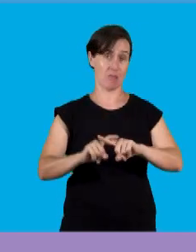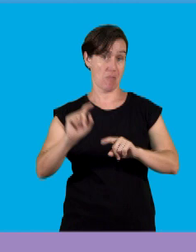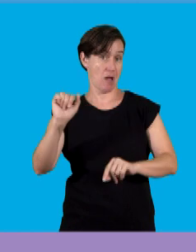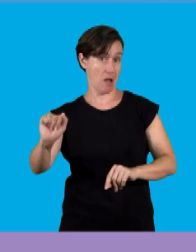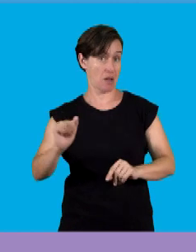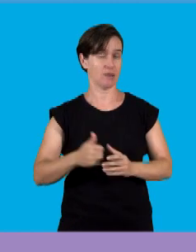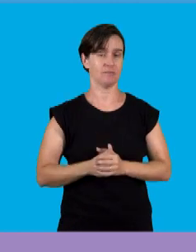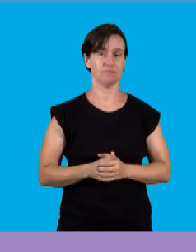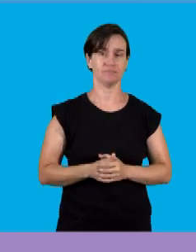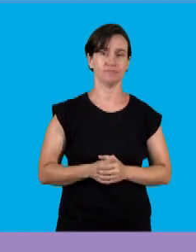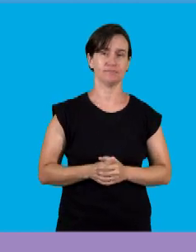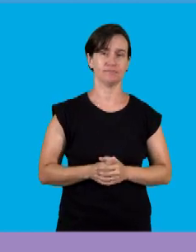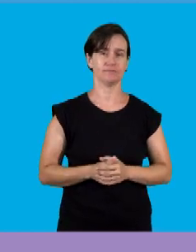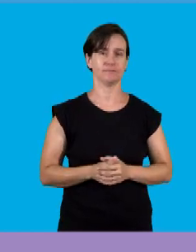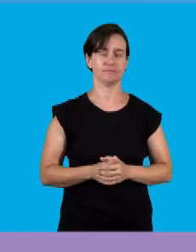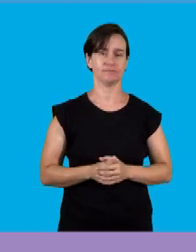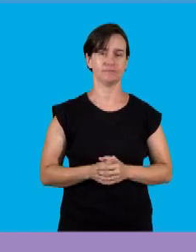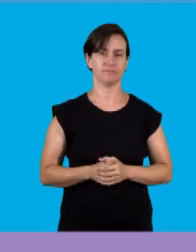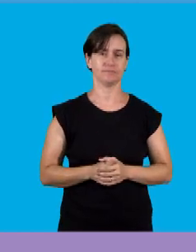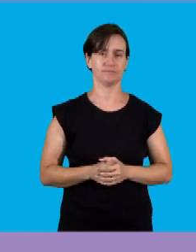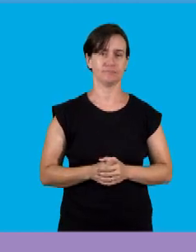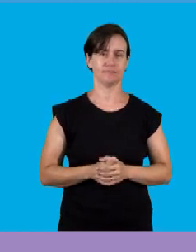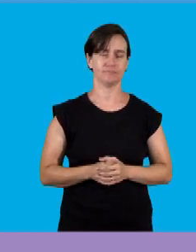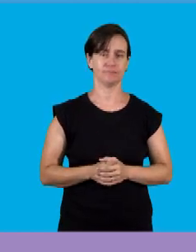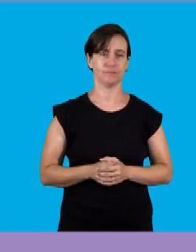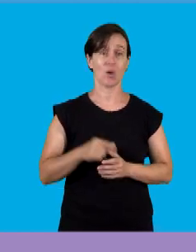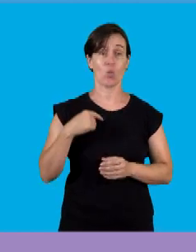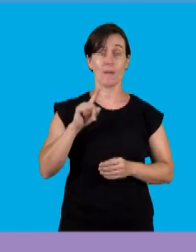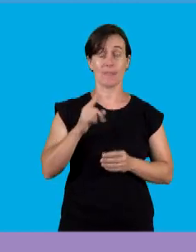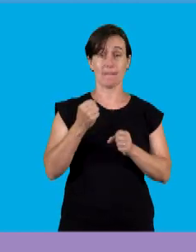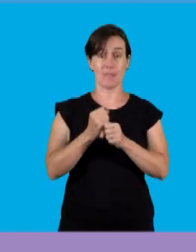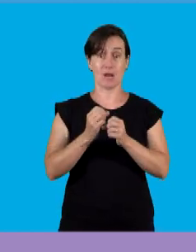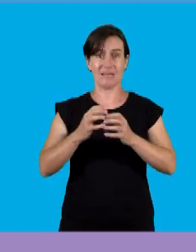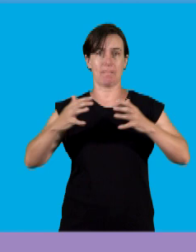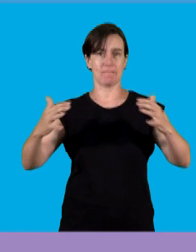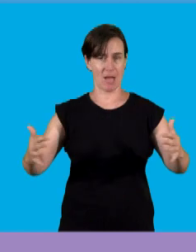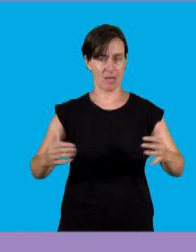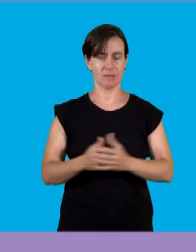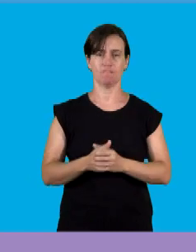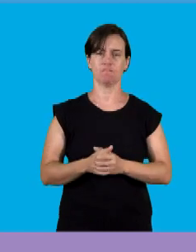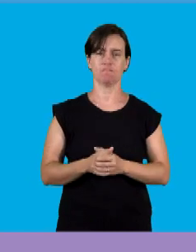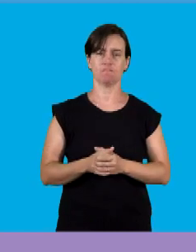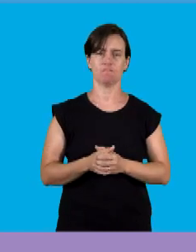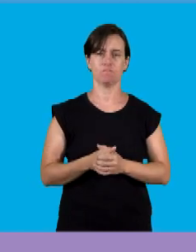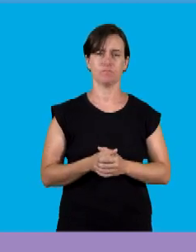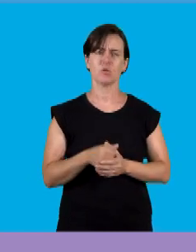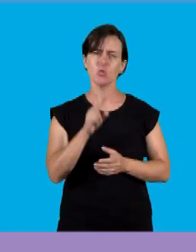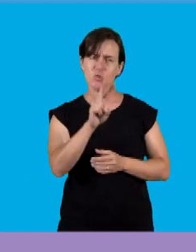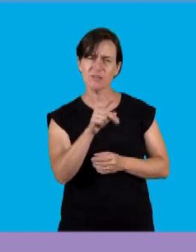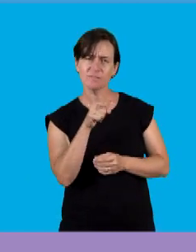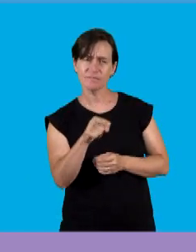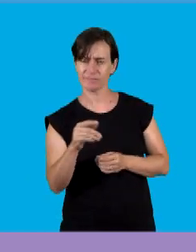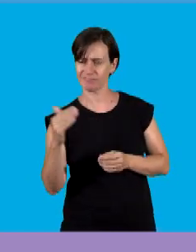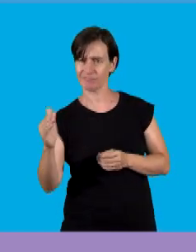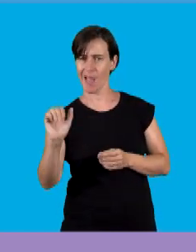multiplied by our a. Now, we know that we are going to expand these powers, but do you remember what is the exponent